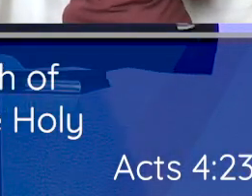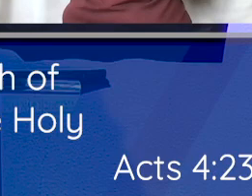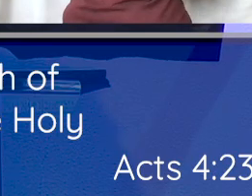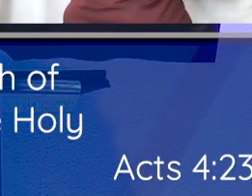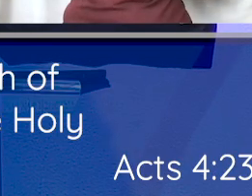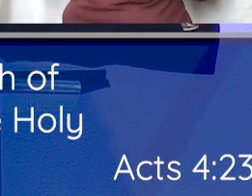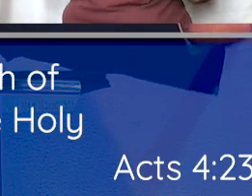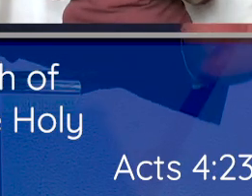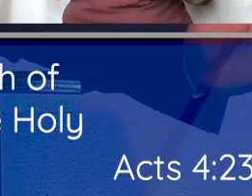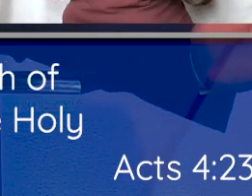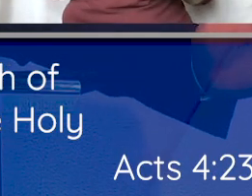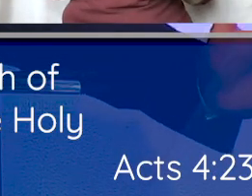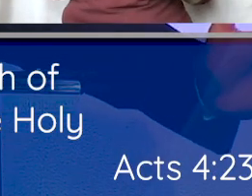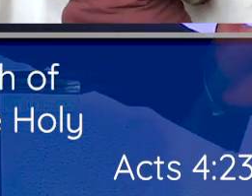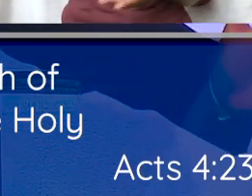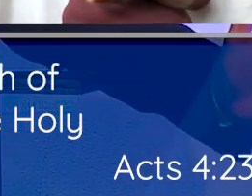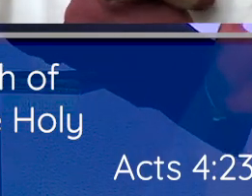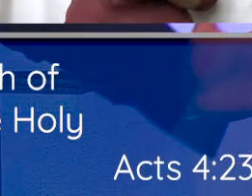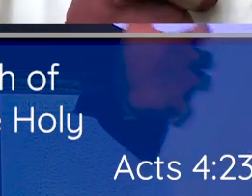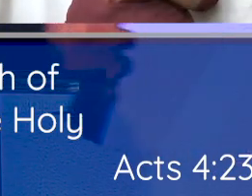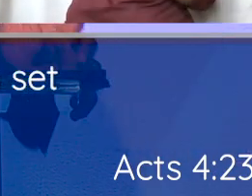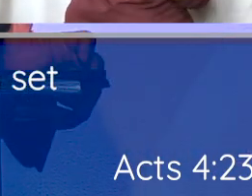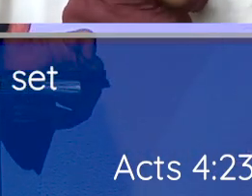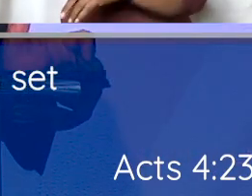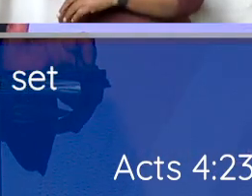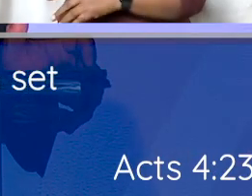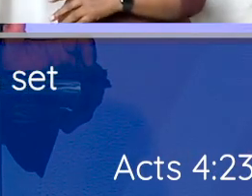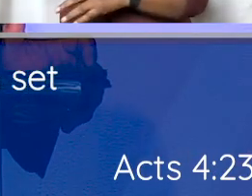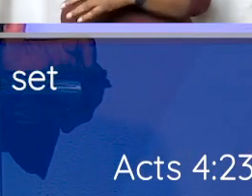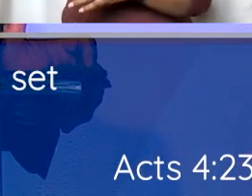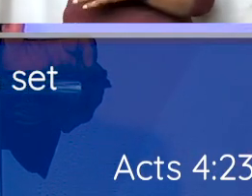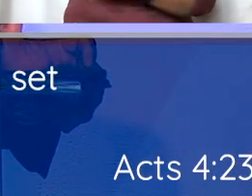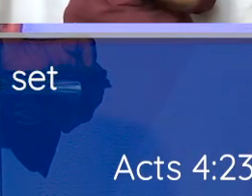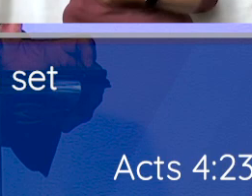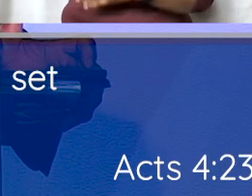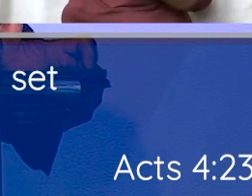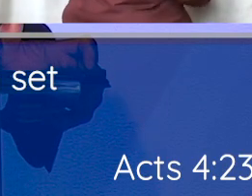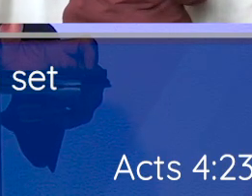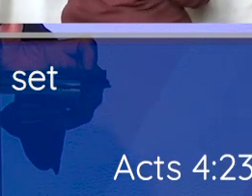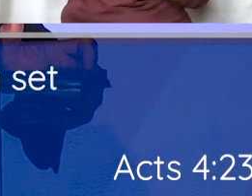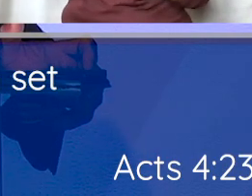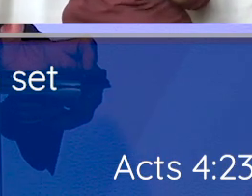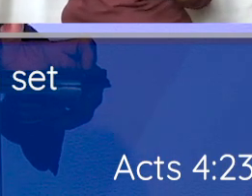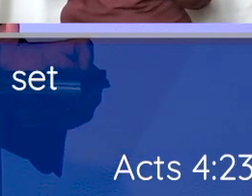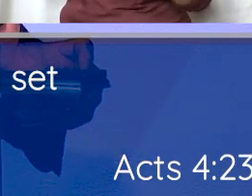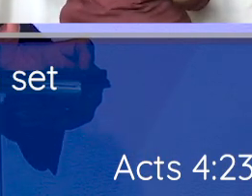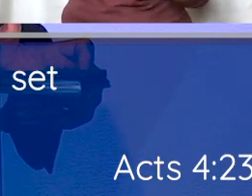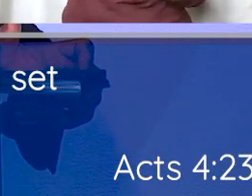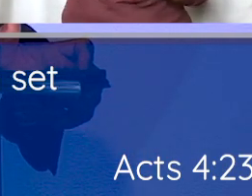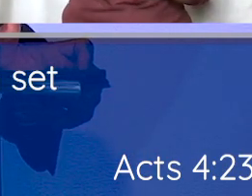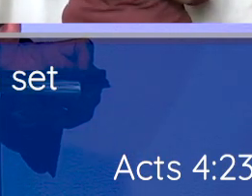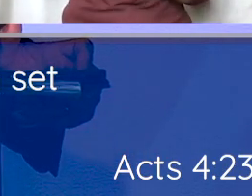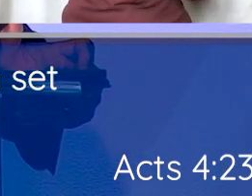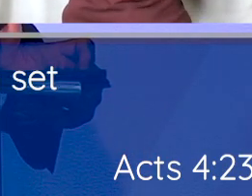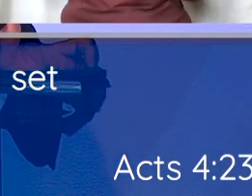why do the Gentiles rage and the people plot in vain? The kings of the earth